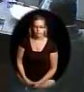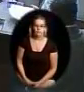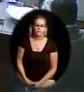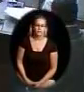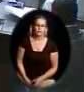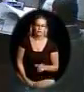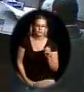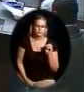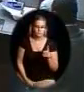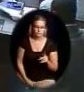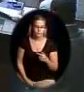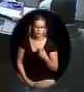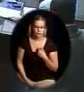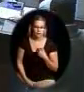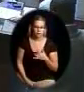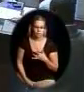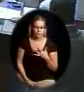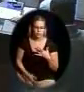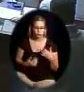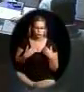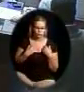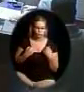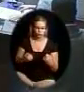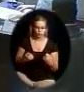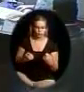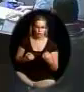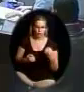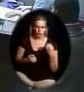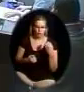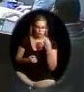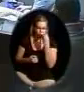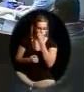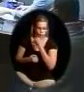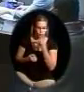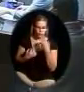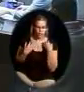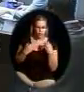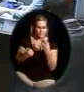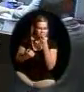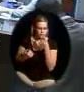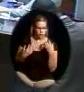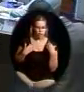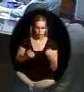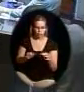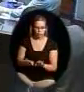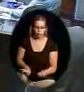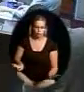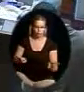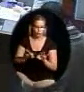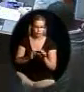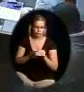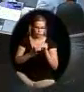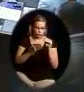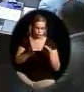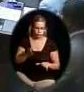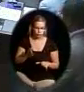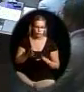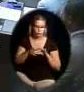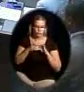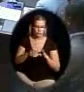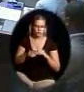Well, given that I feel very strongly that oral health, dental health is very important for our students in terms of